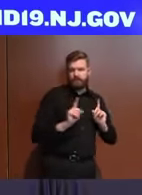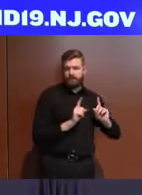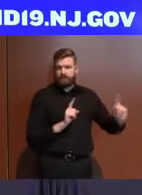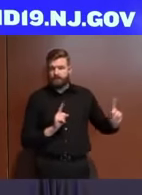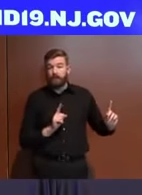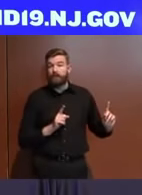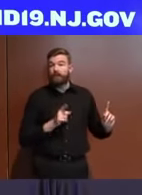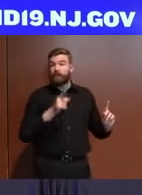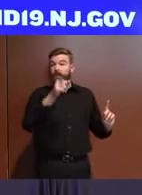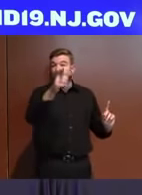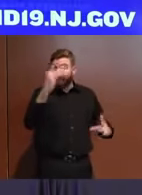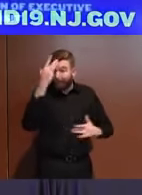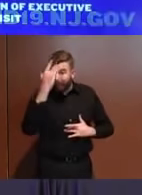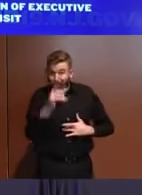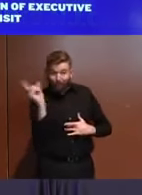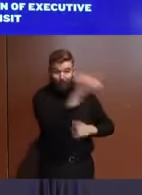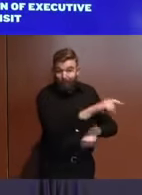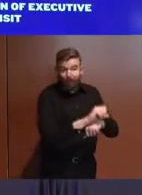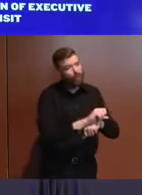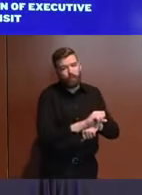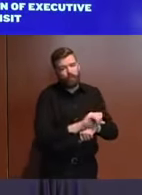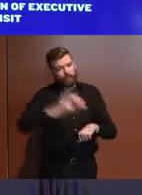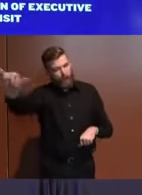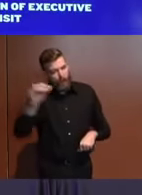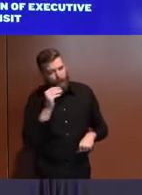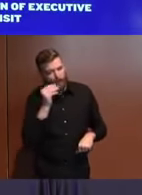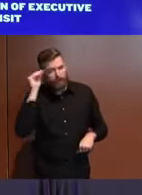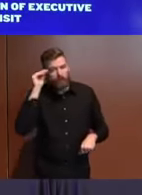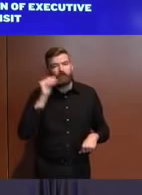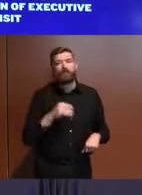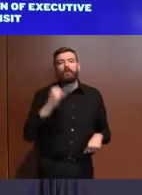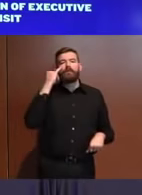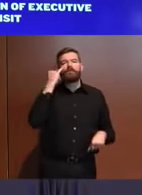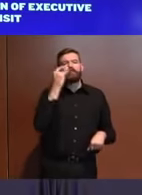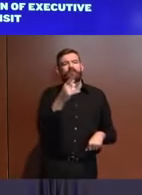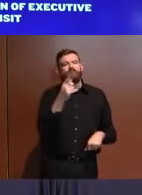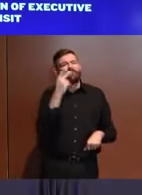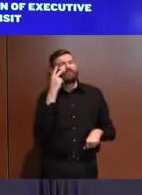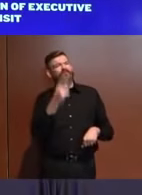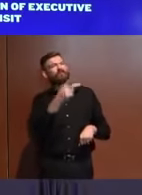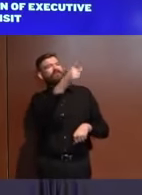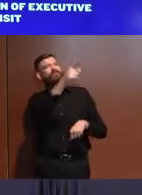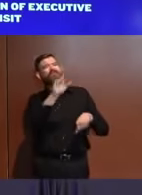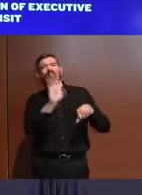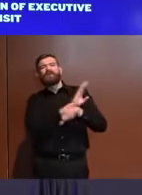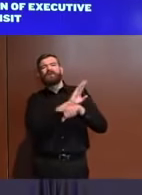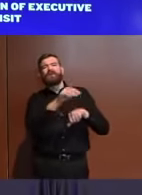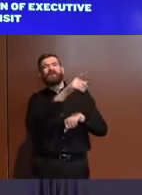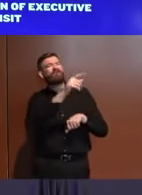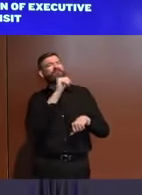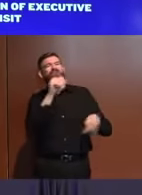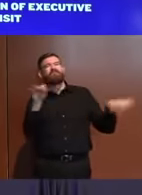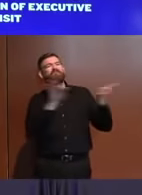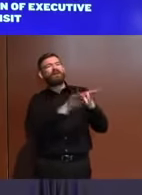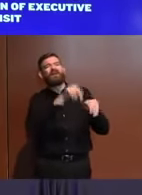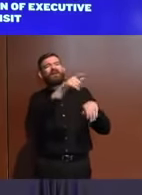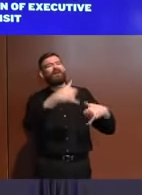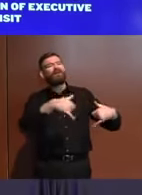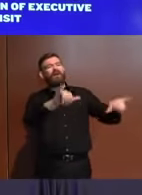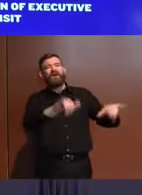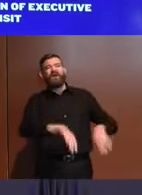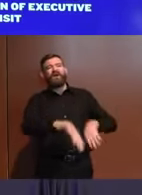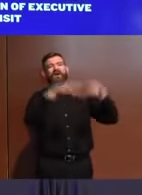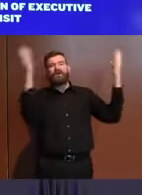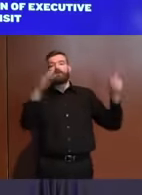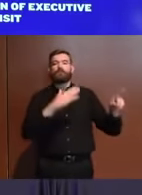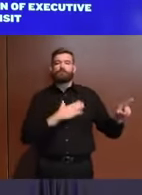again, if you see a non-essential business which continues operating in violation of my orders, please reach